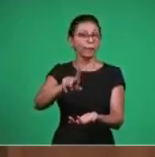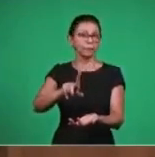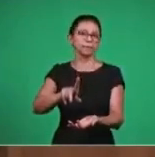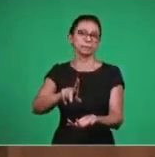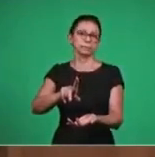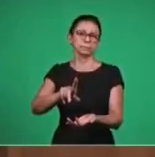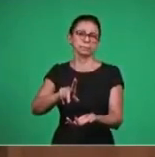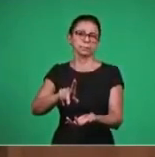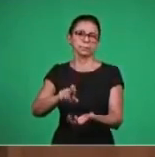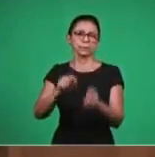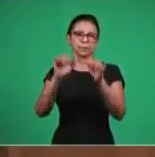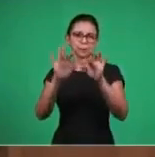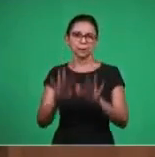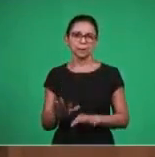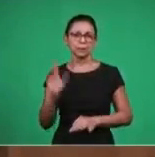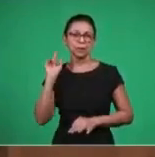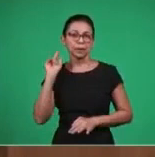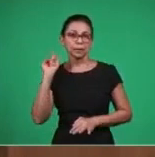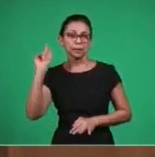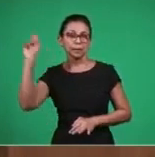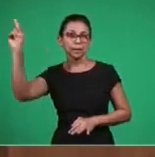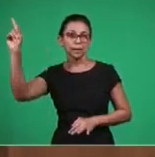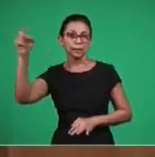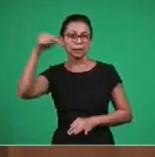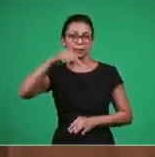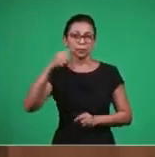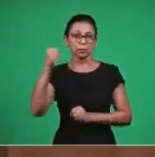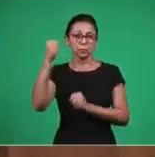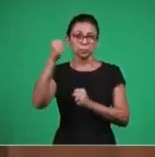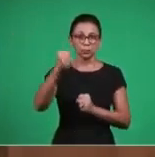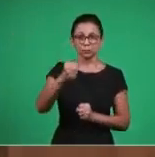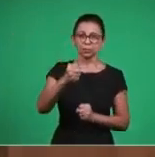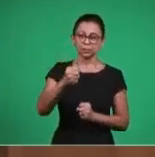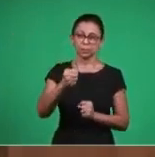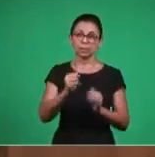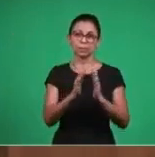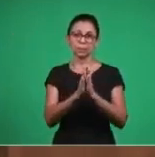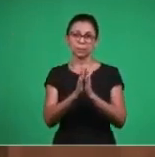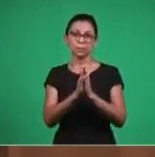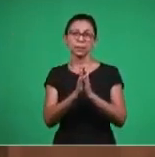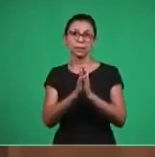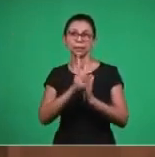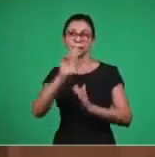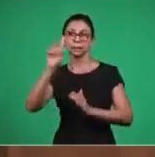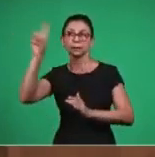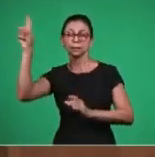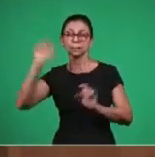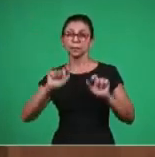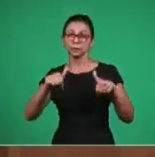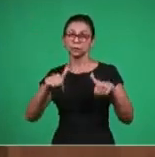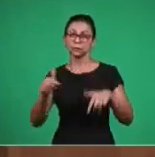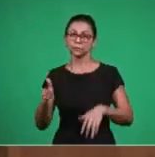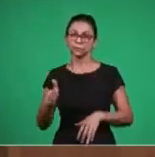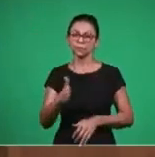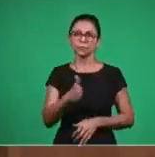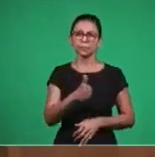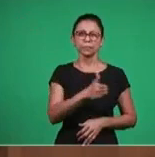and also the ones on eternity. But in order for this to happen, what happened to Elisha?